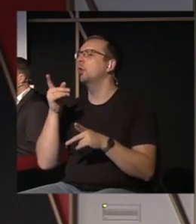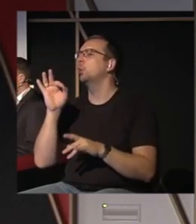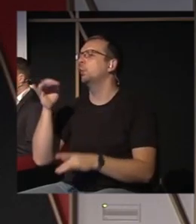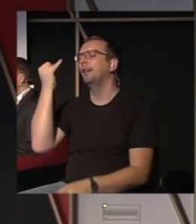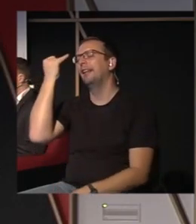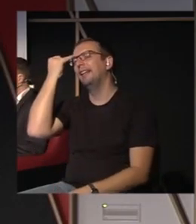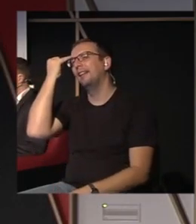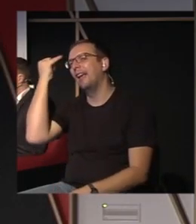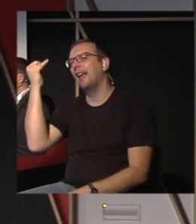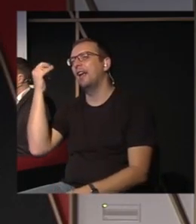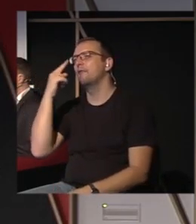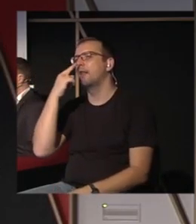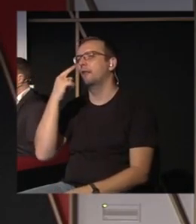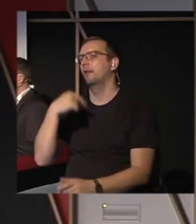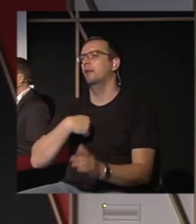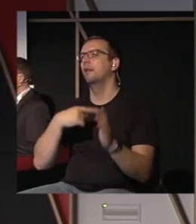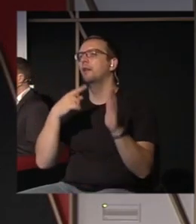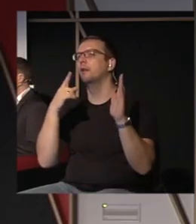competitions?